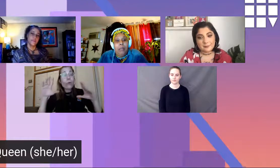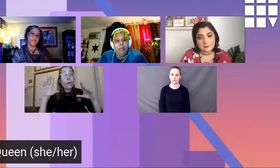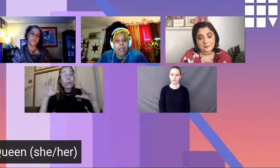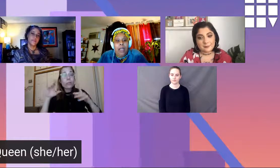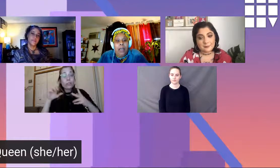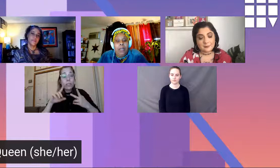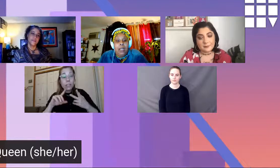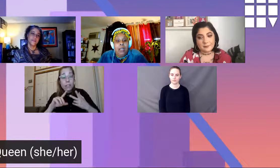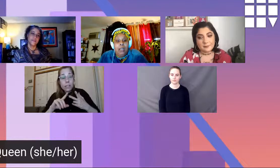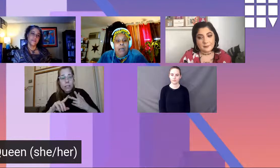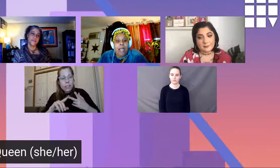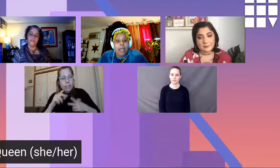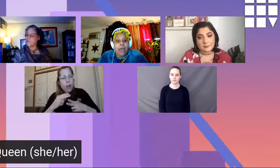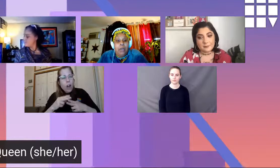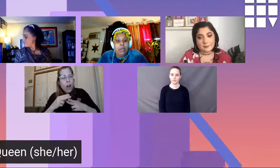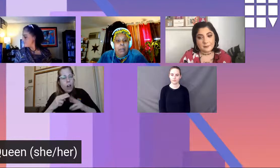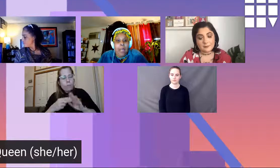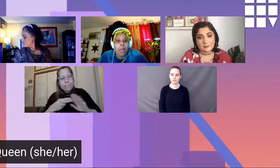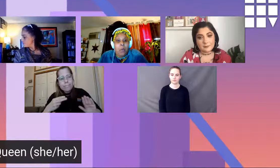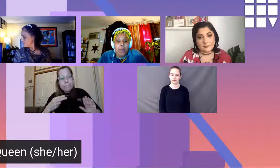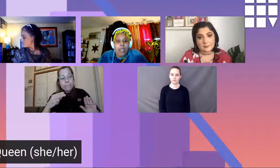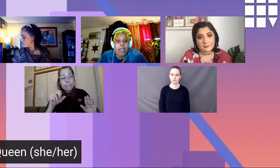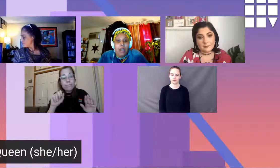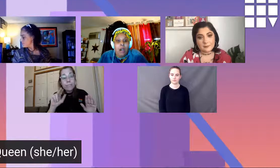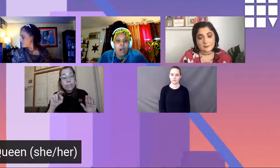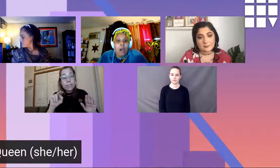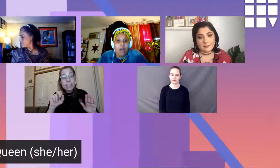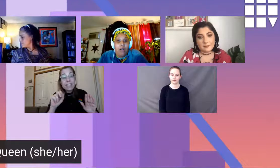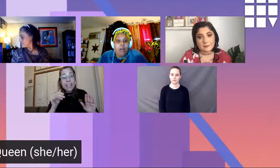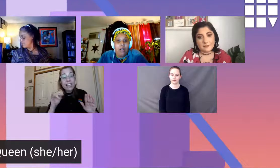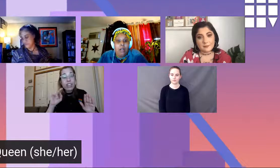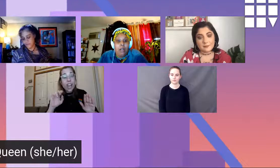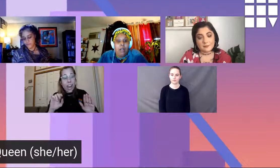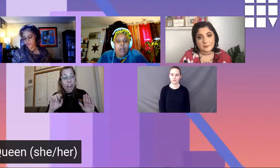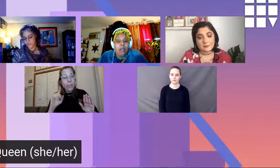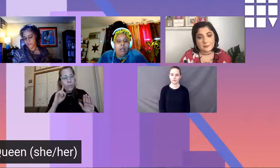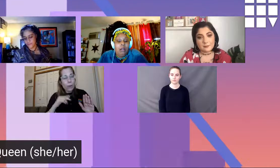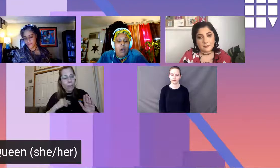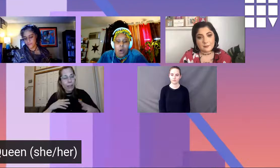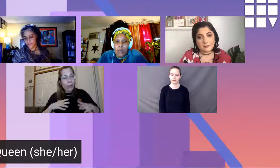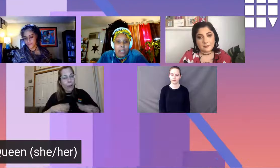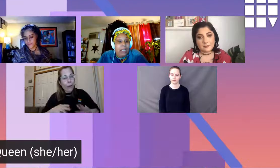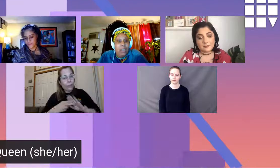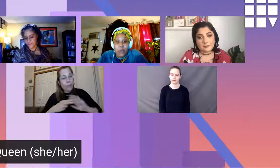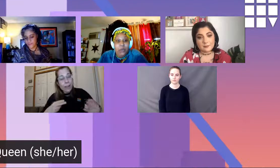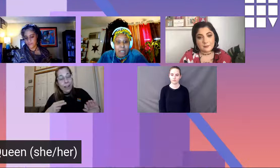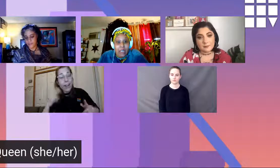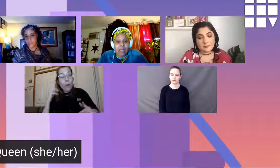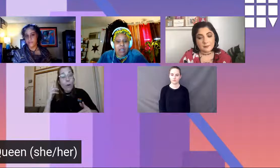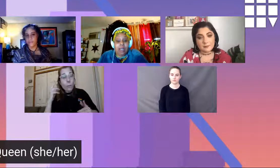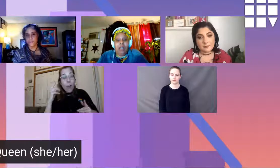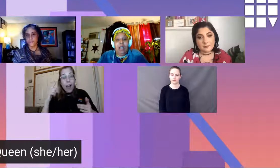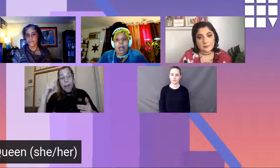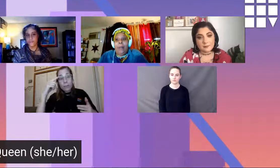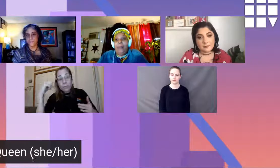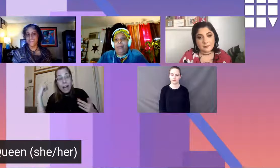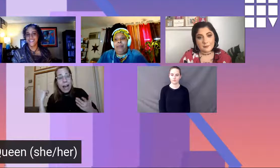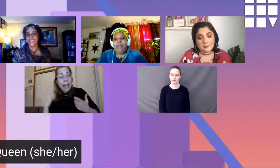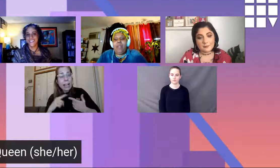that brand because Black girls and Black women are often too much